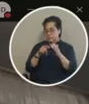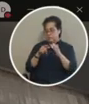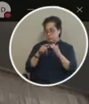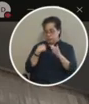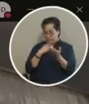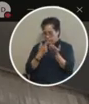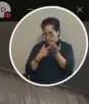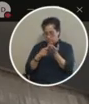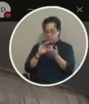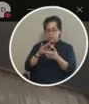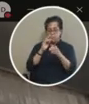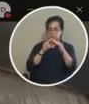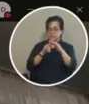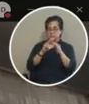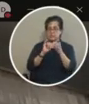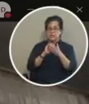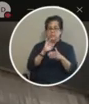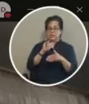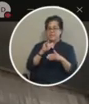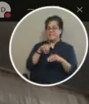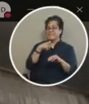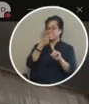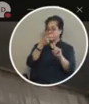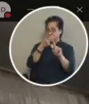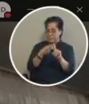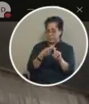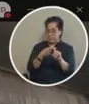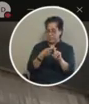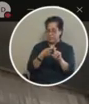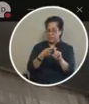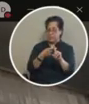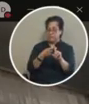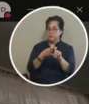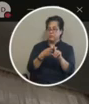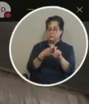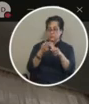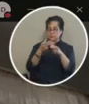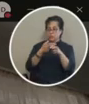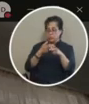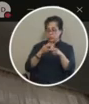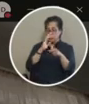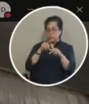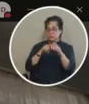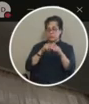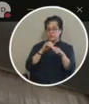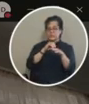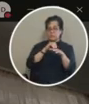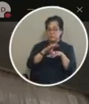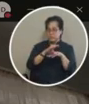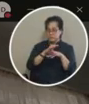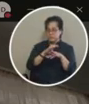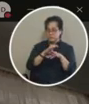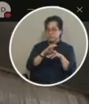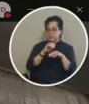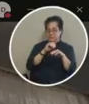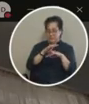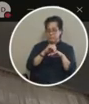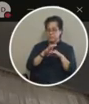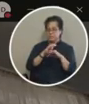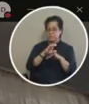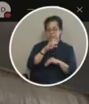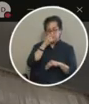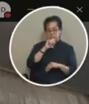predict that by sometime next month, the shortage will start to impact the supply chain in Juarez because of